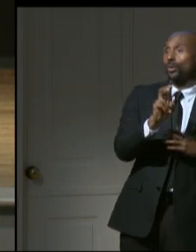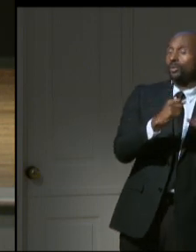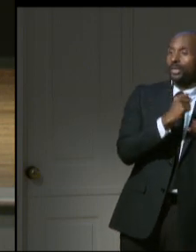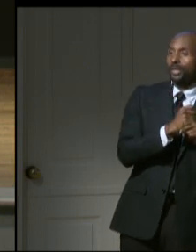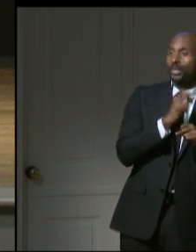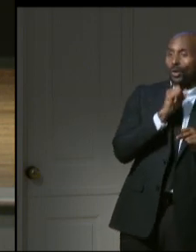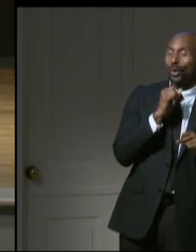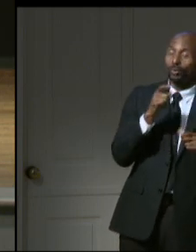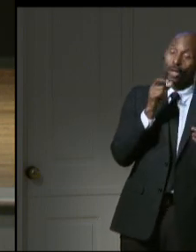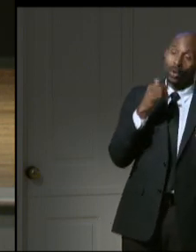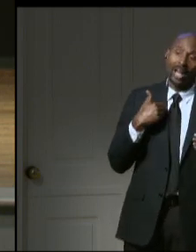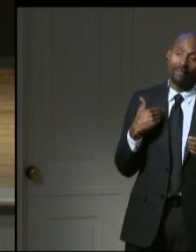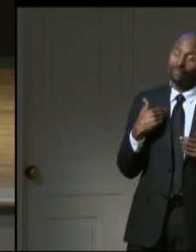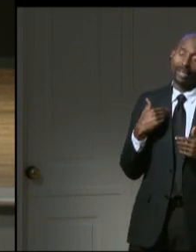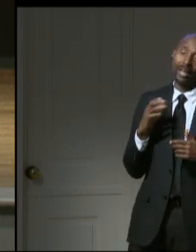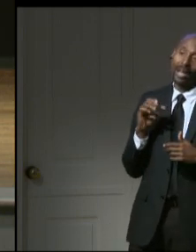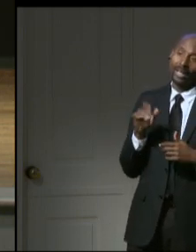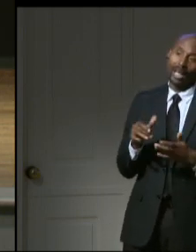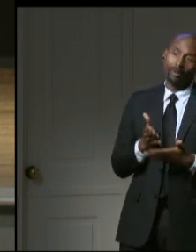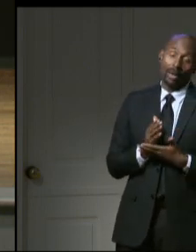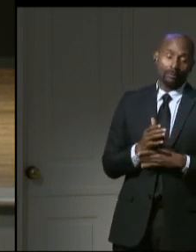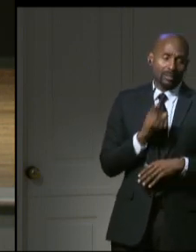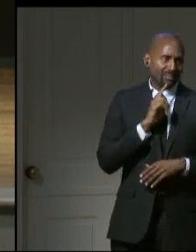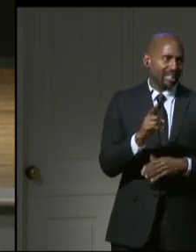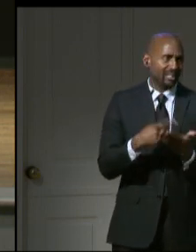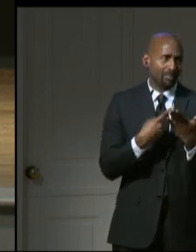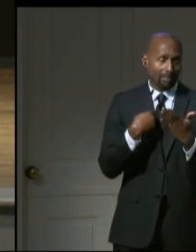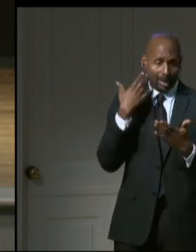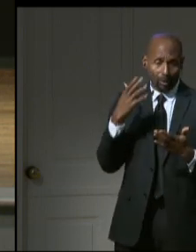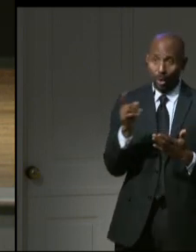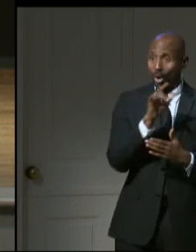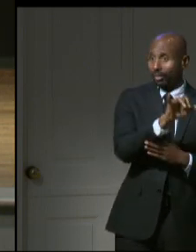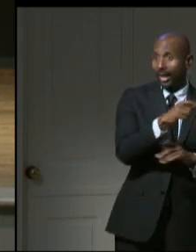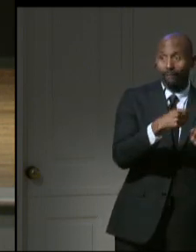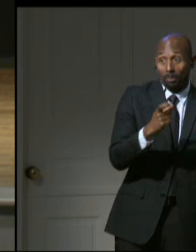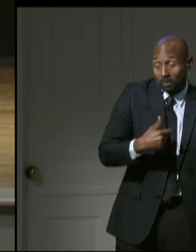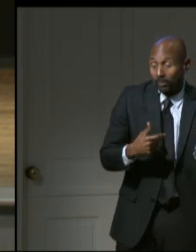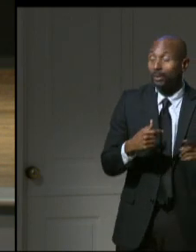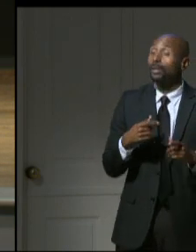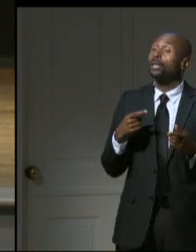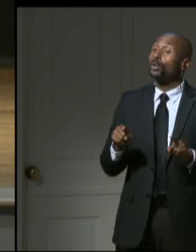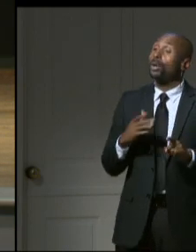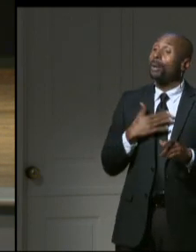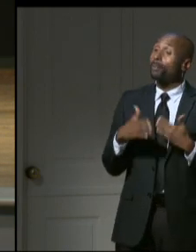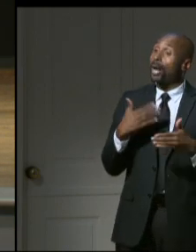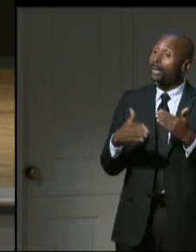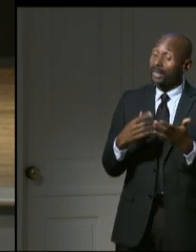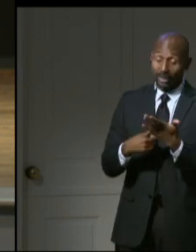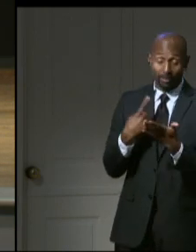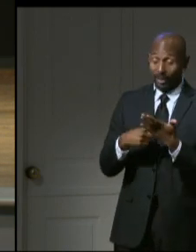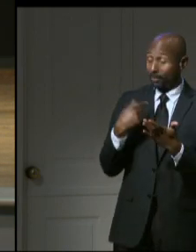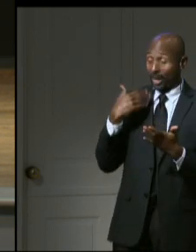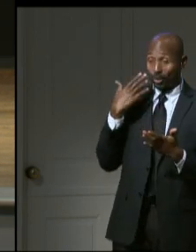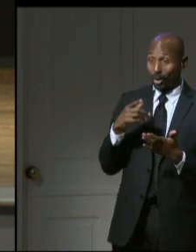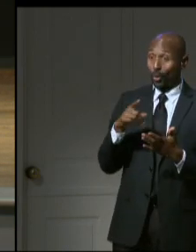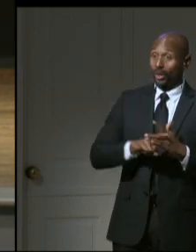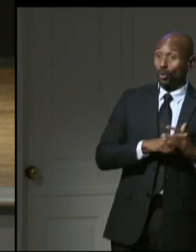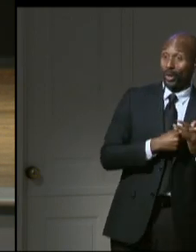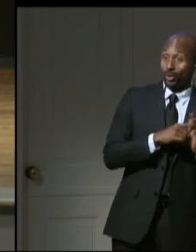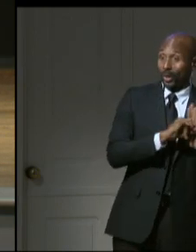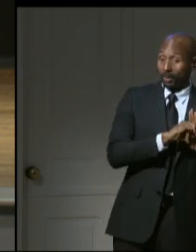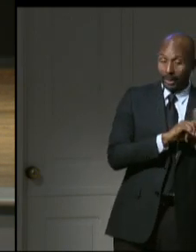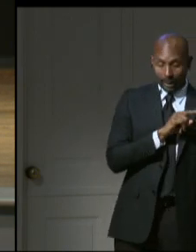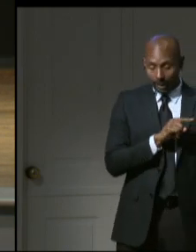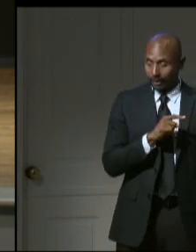no copyright. I don't have to, I mean, I don't even know sometimes where it came from. In my process, sometimes, I don't even know what the original image